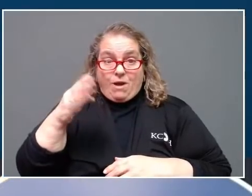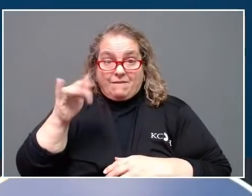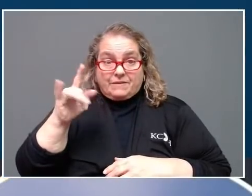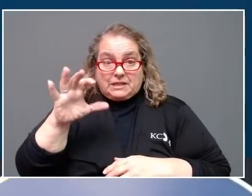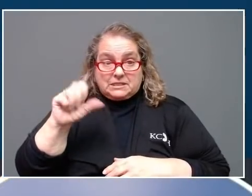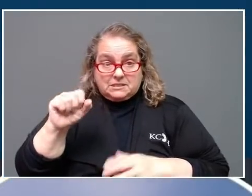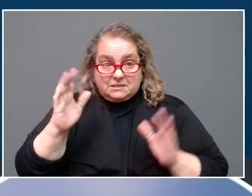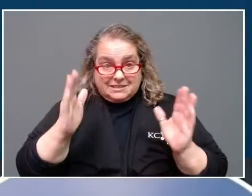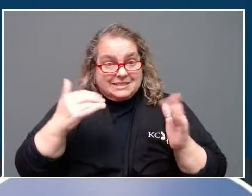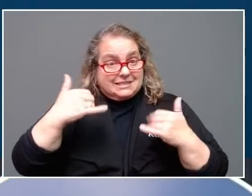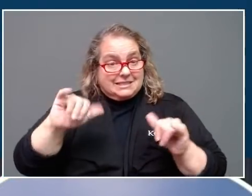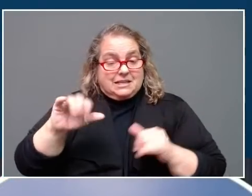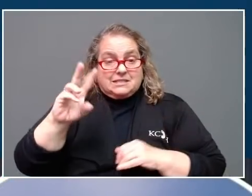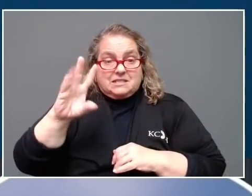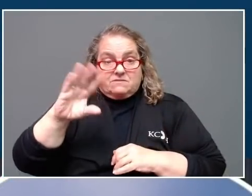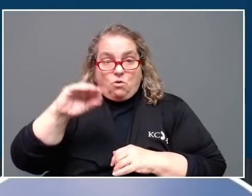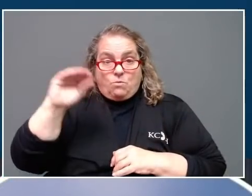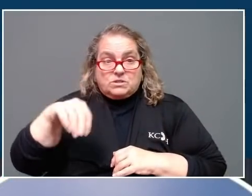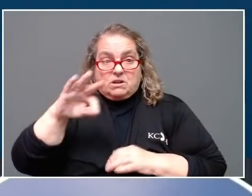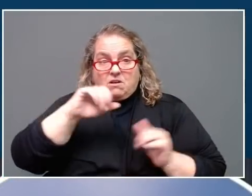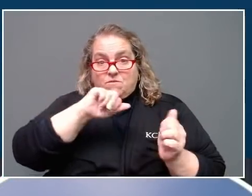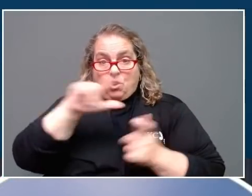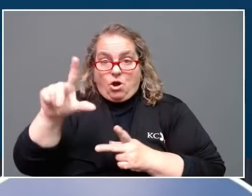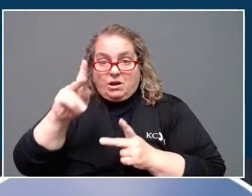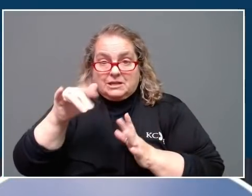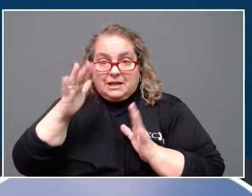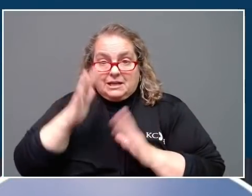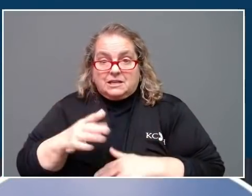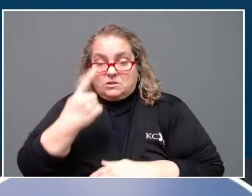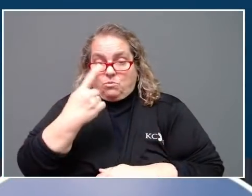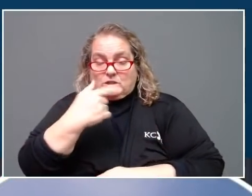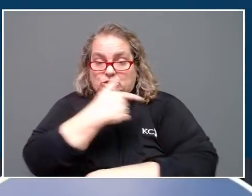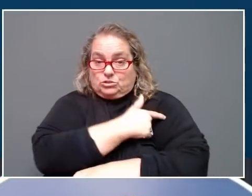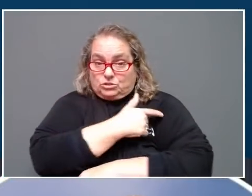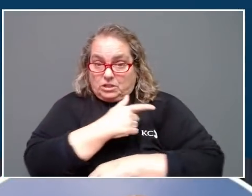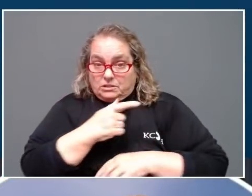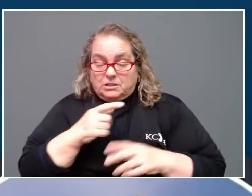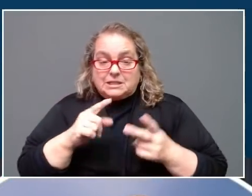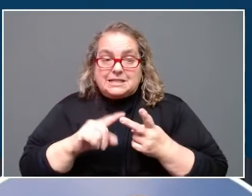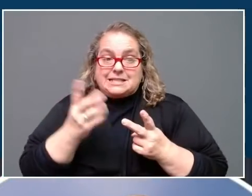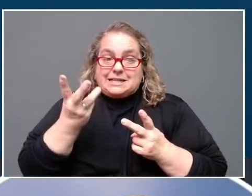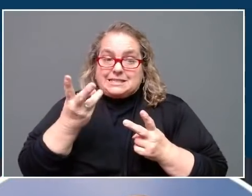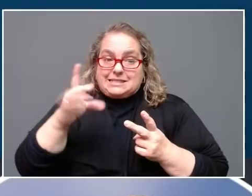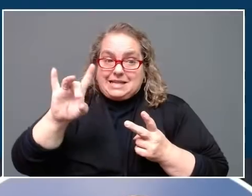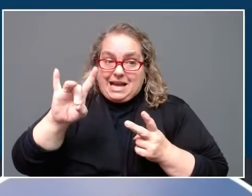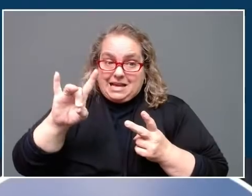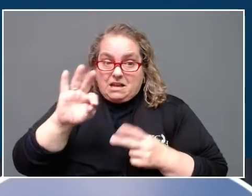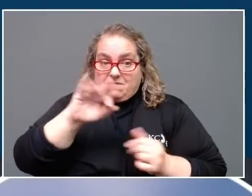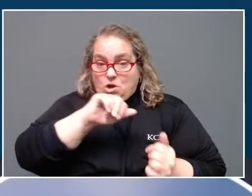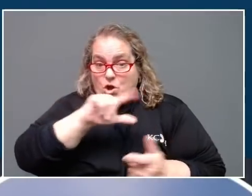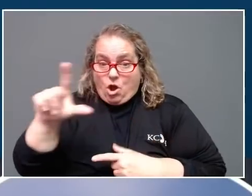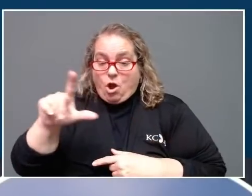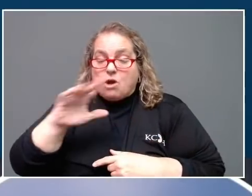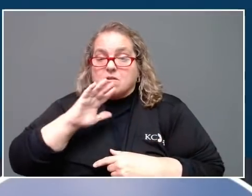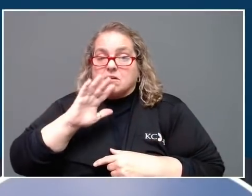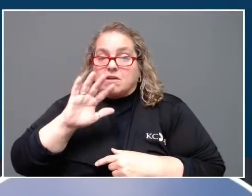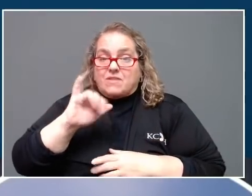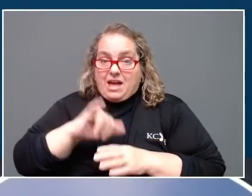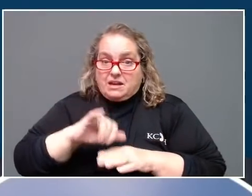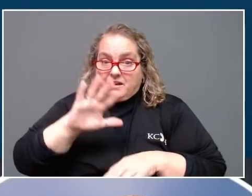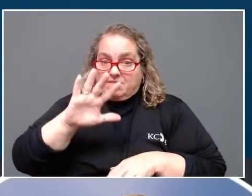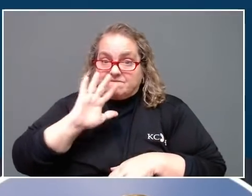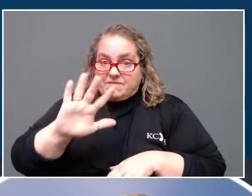still 64% of all Kentuckians having at least one shot, 68% of all those who are eligible, 5 and